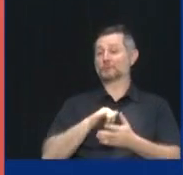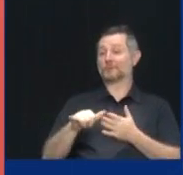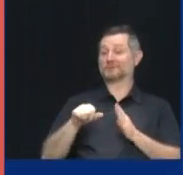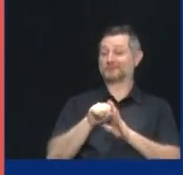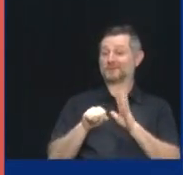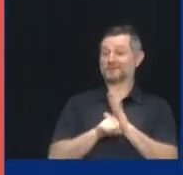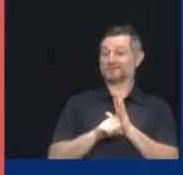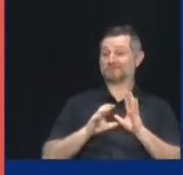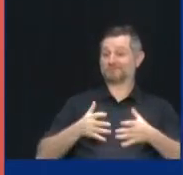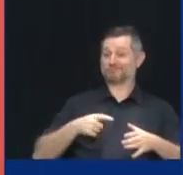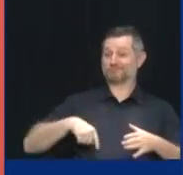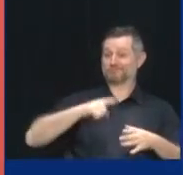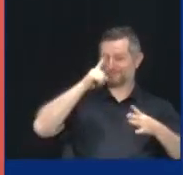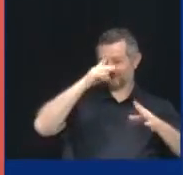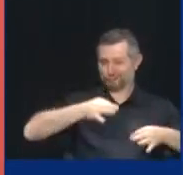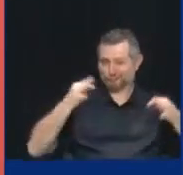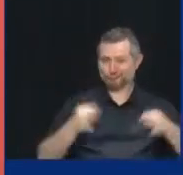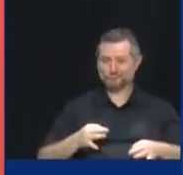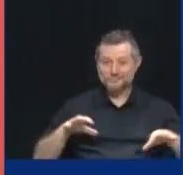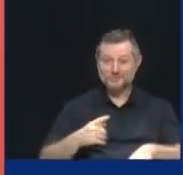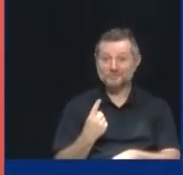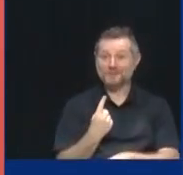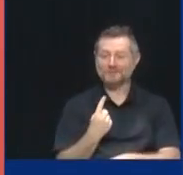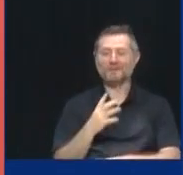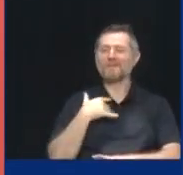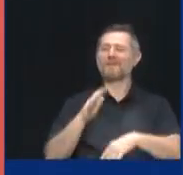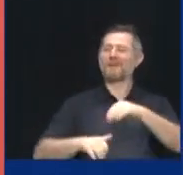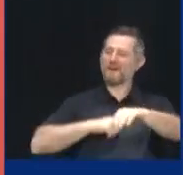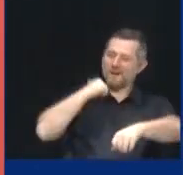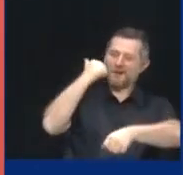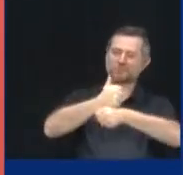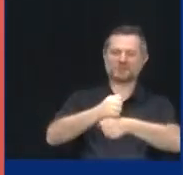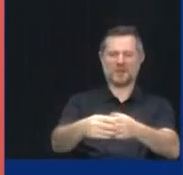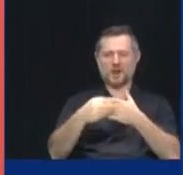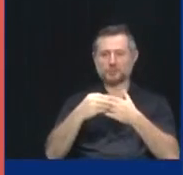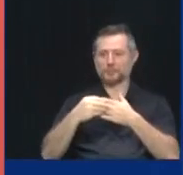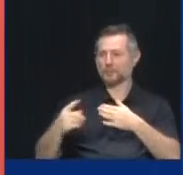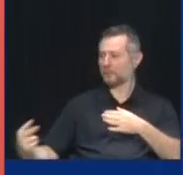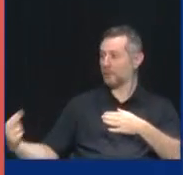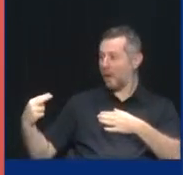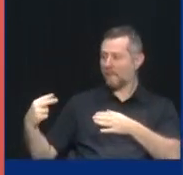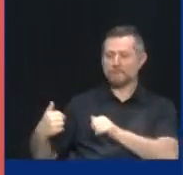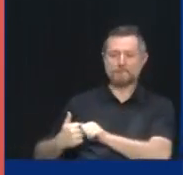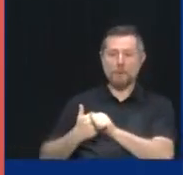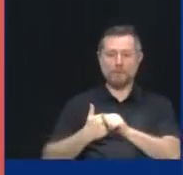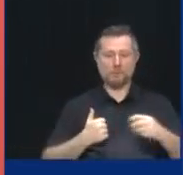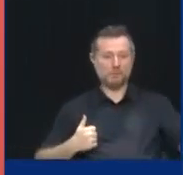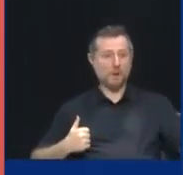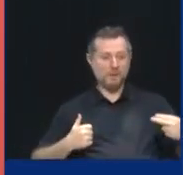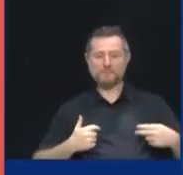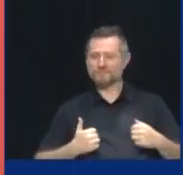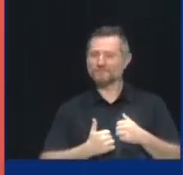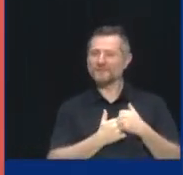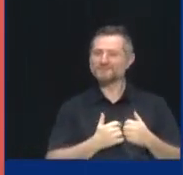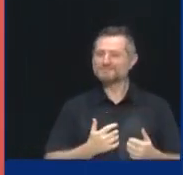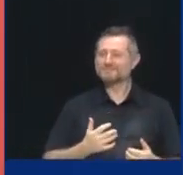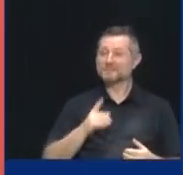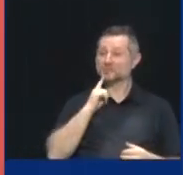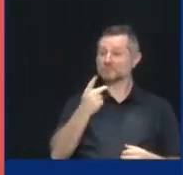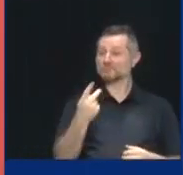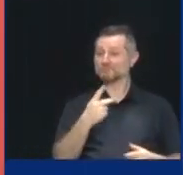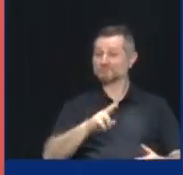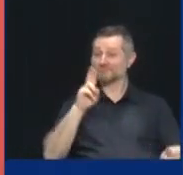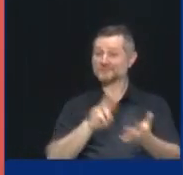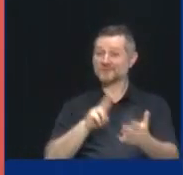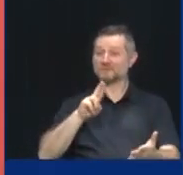a precedent, it is a clarion call that goes all across the nation. And when we passed marriage equality,